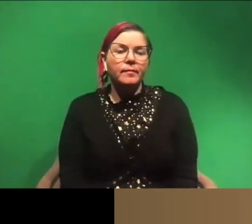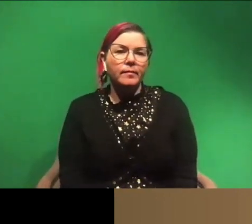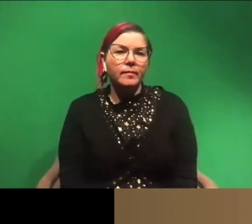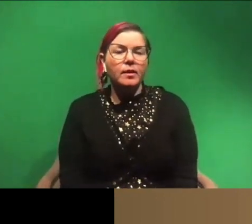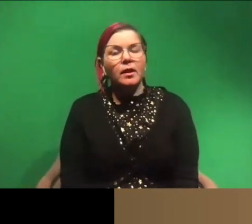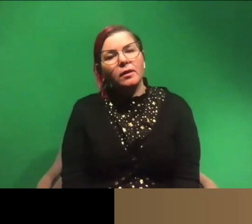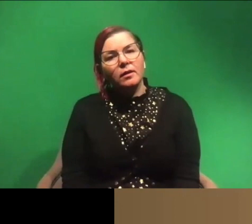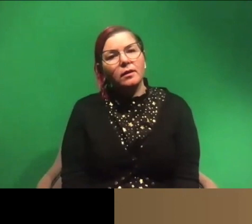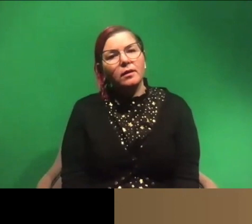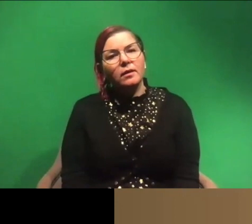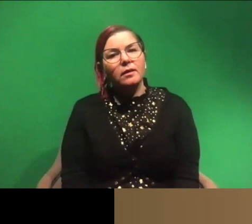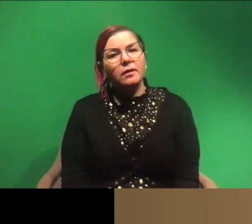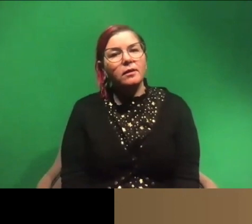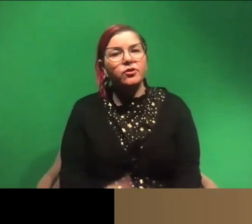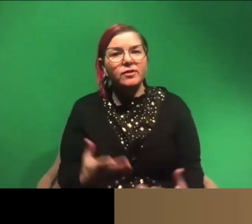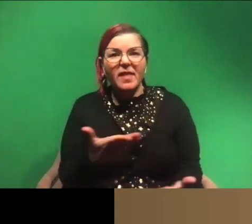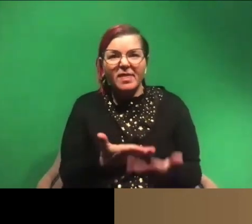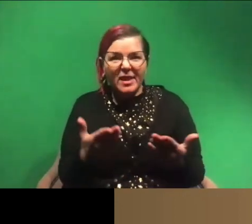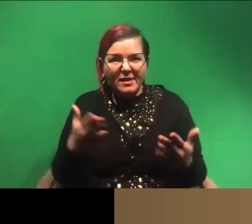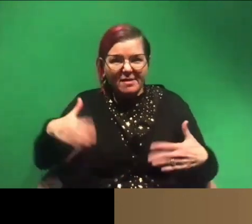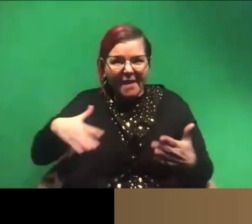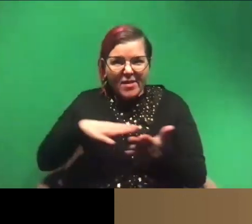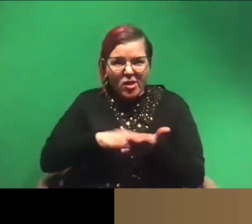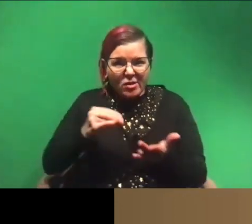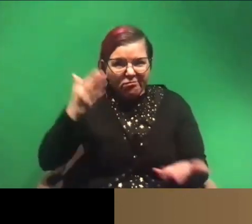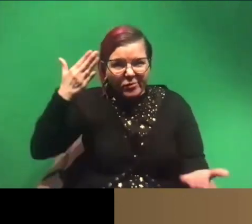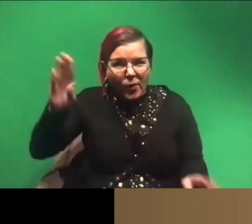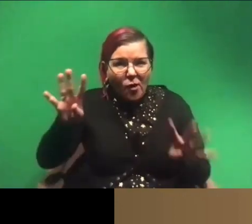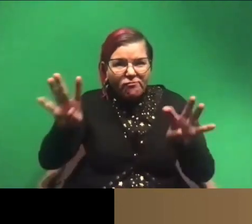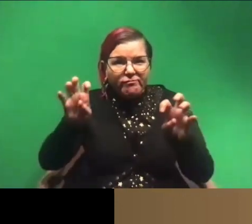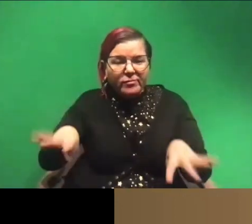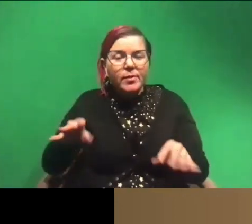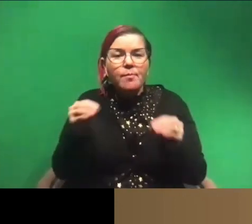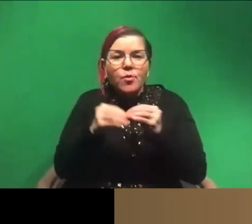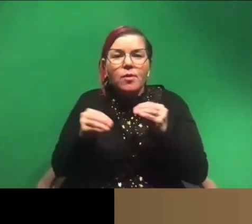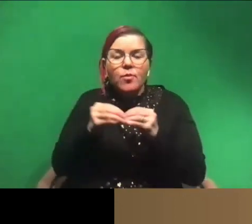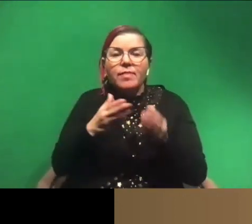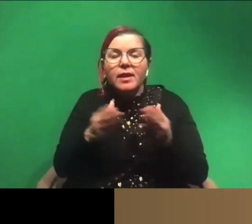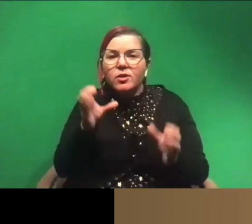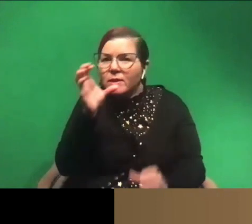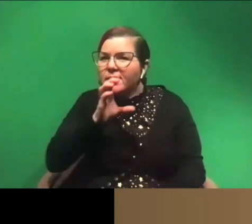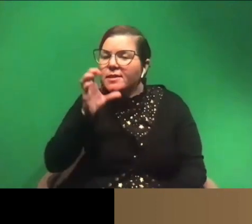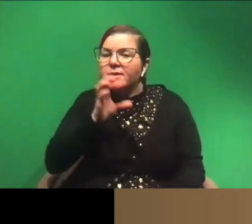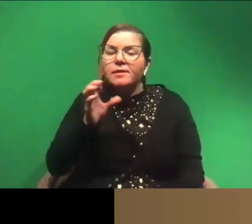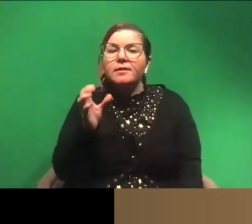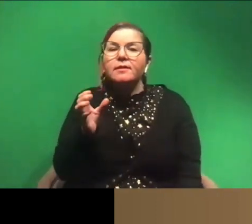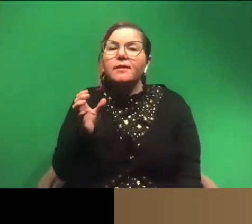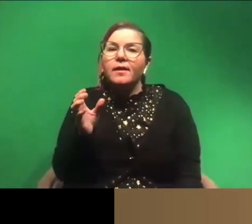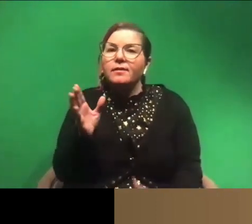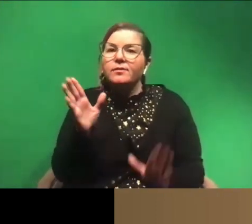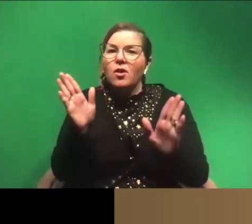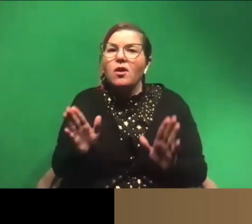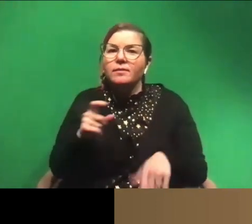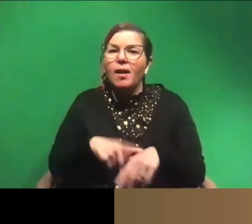I think it's how much we don't know yet. There's always more things to explore, and that's one of the reasons it's a really awesome time to get